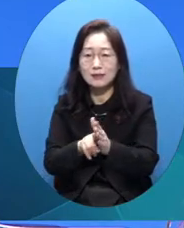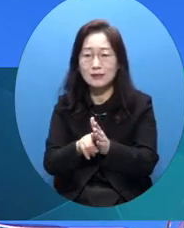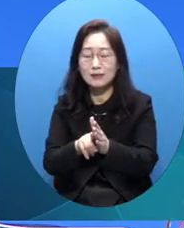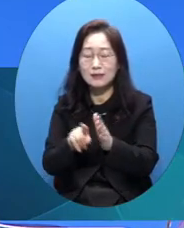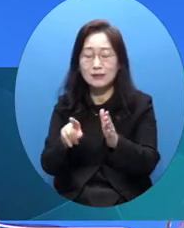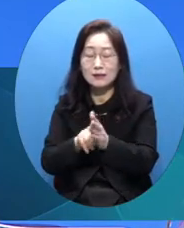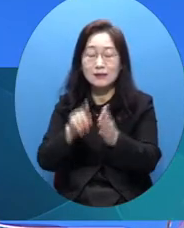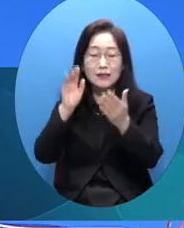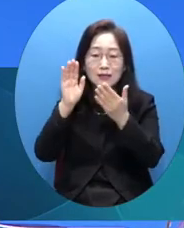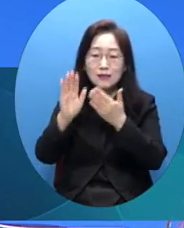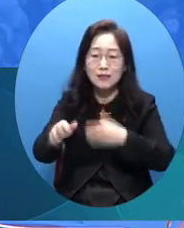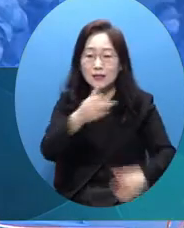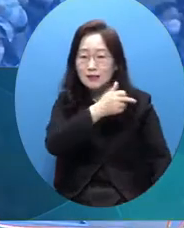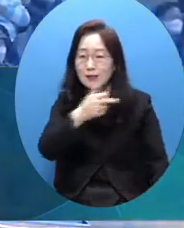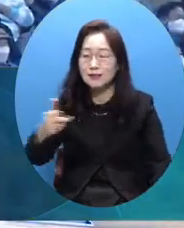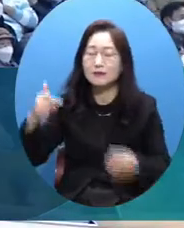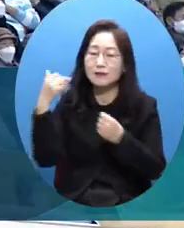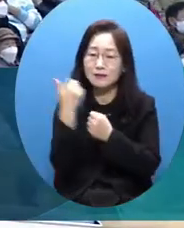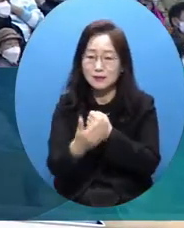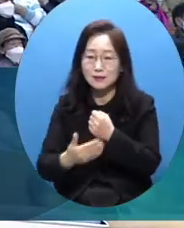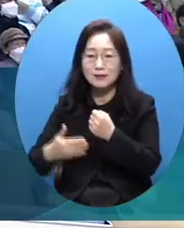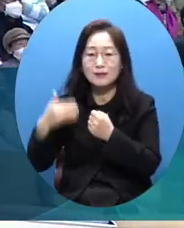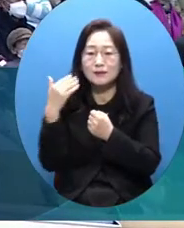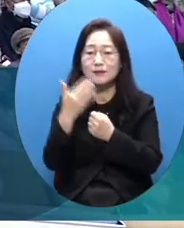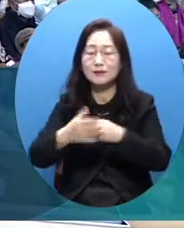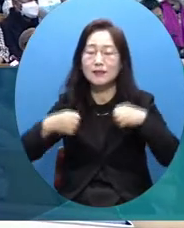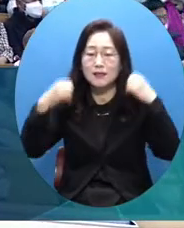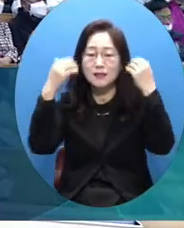and I wish that this is a secret Union